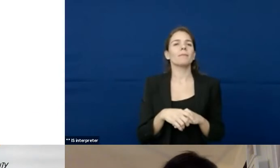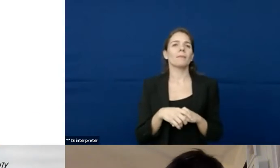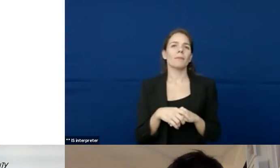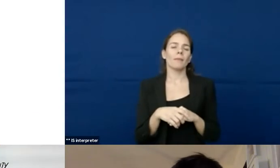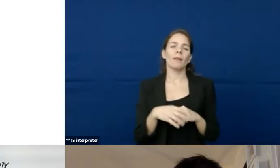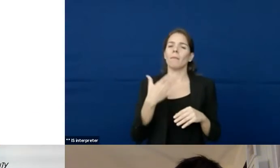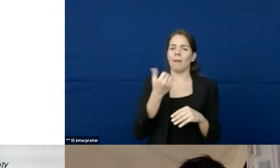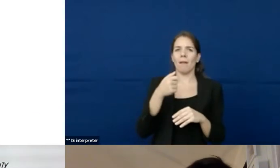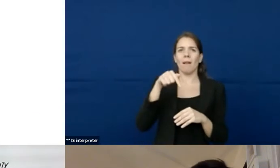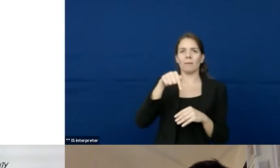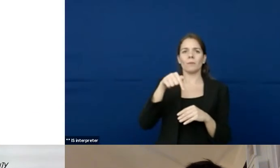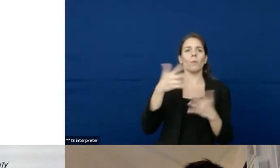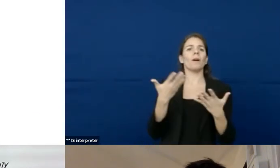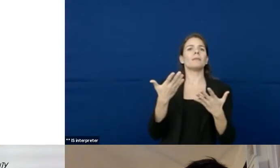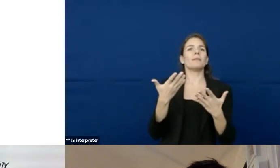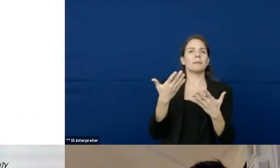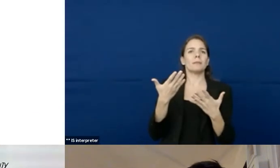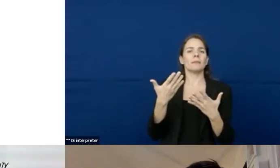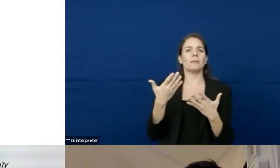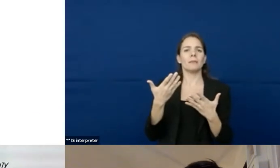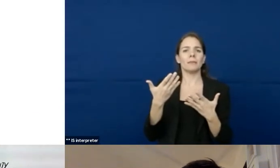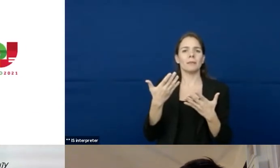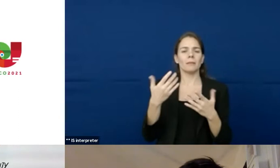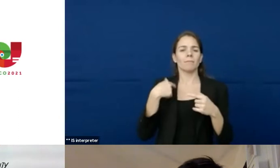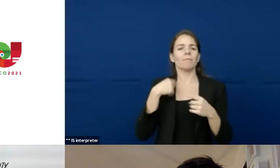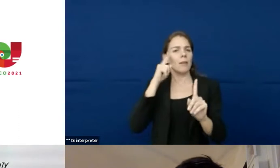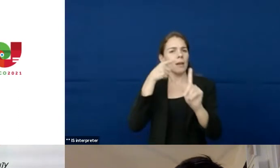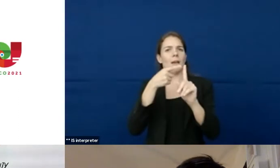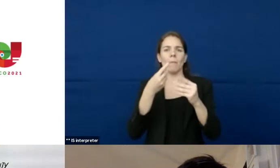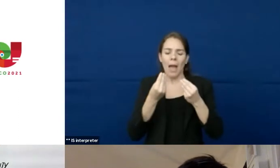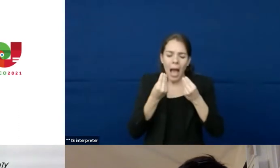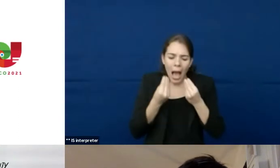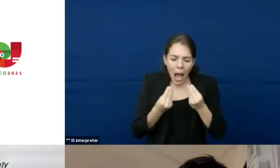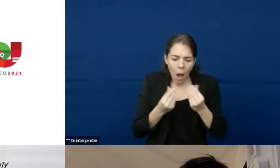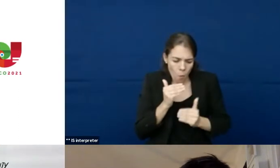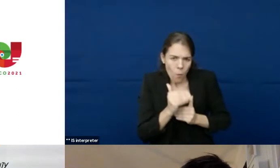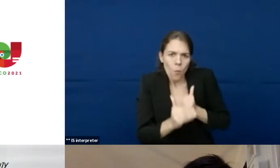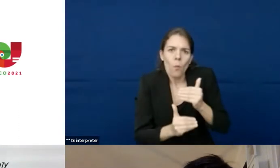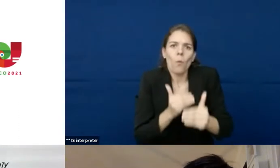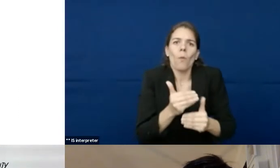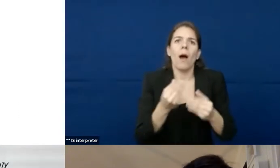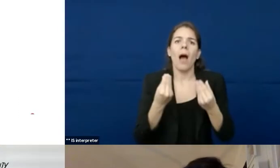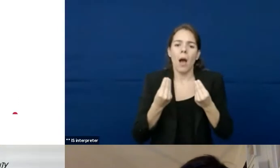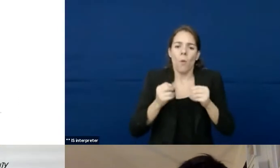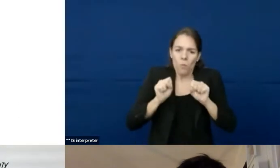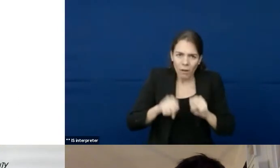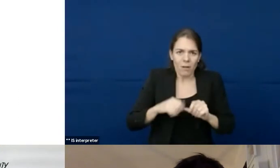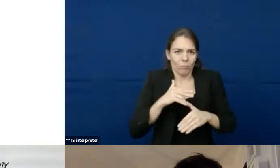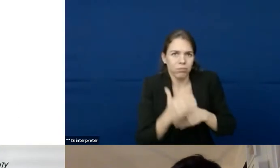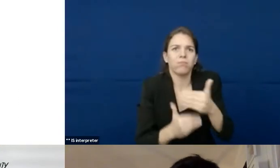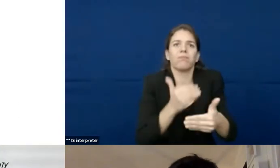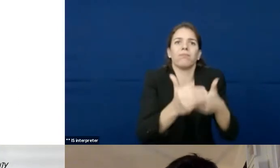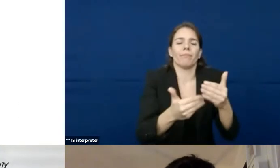from the blueprint. We set target to double resources for civil society and women rights organizations and a very clear focus